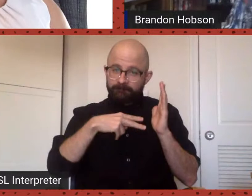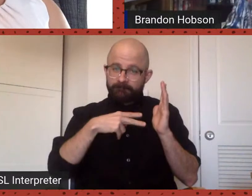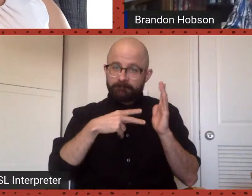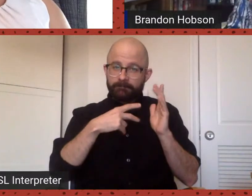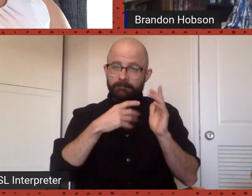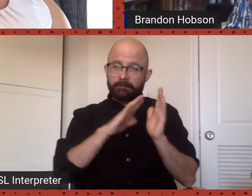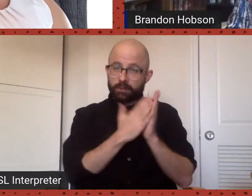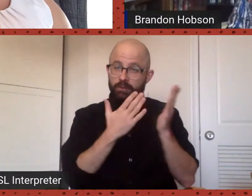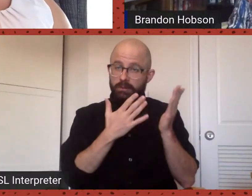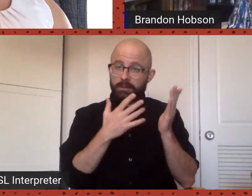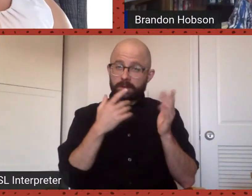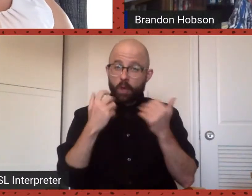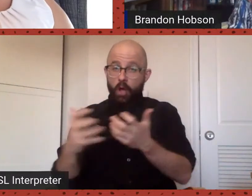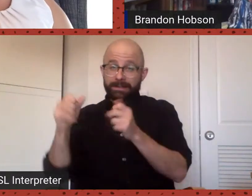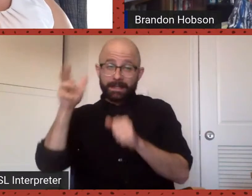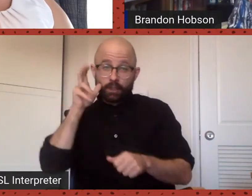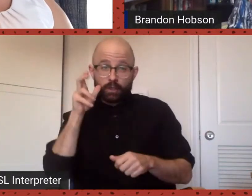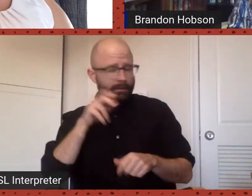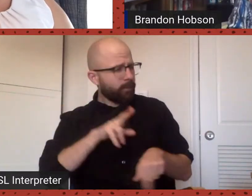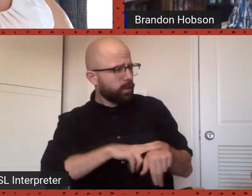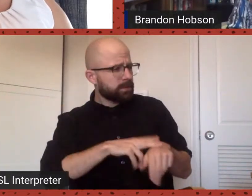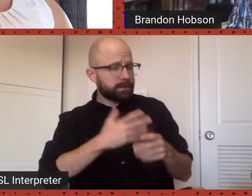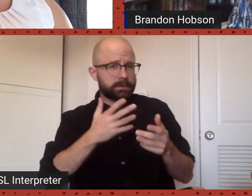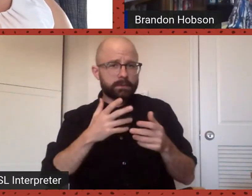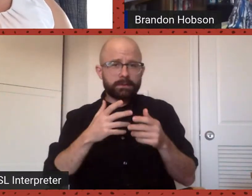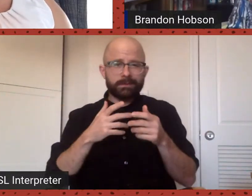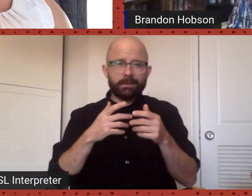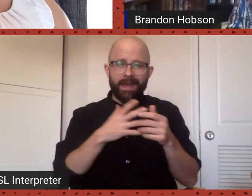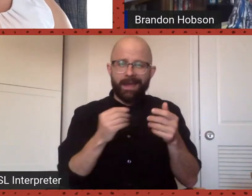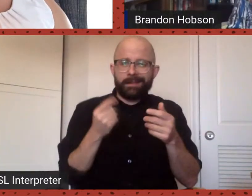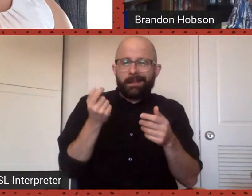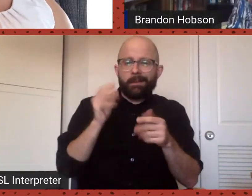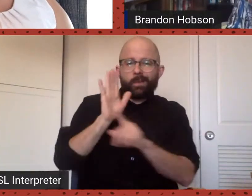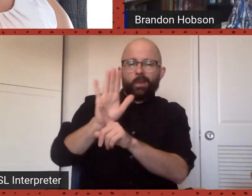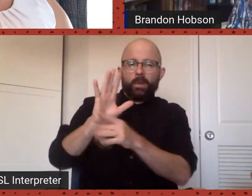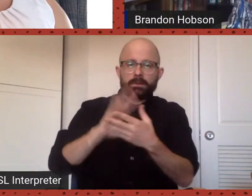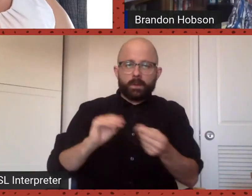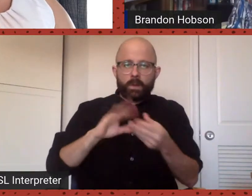hear a little bit of the storytelling that you do?